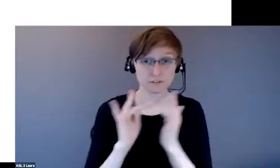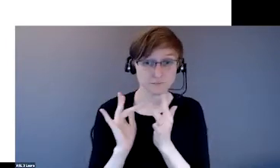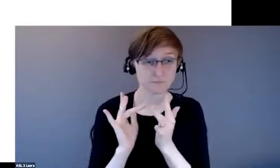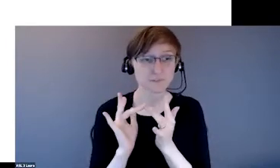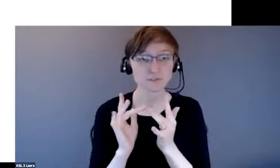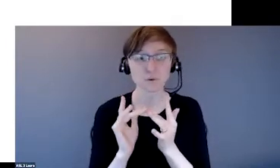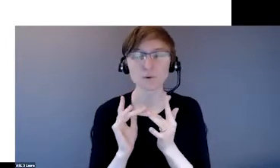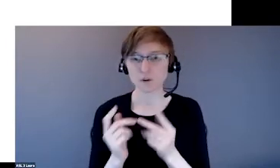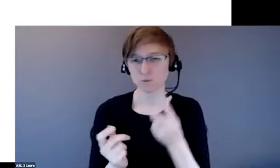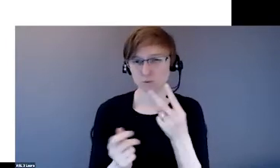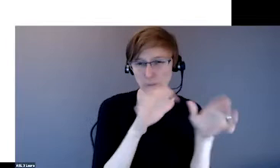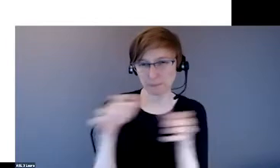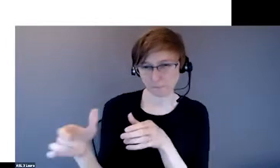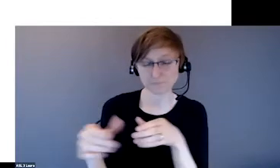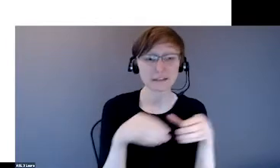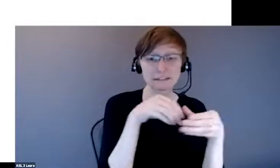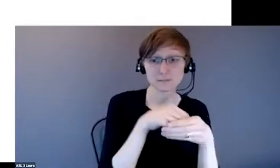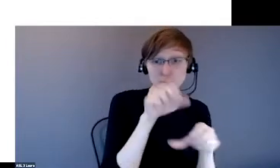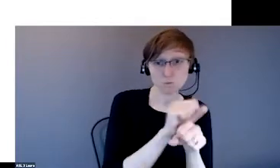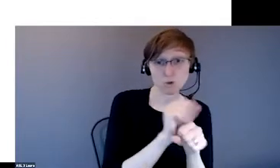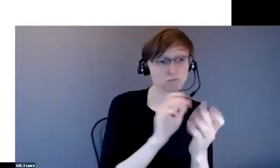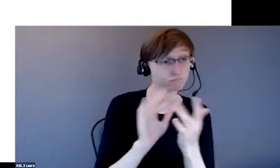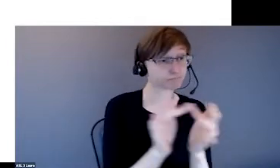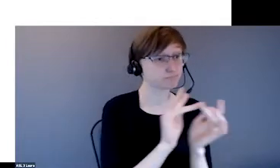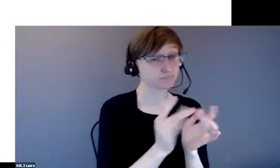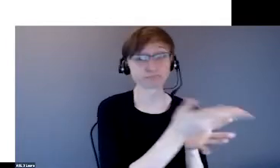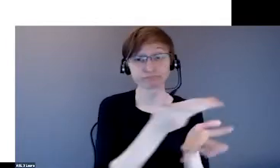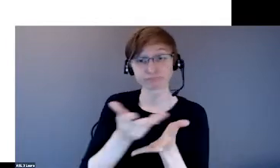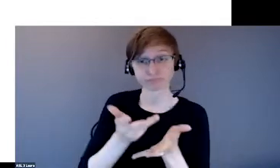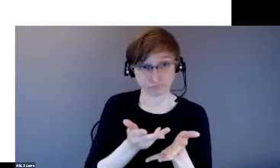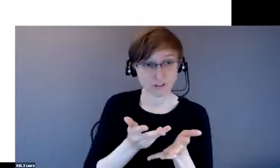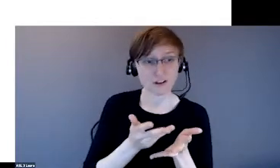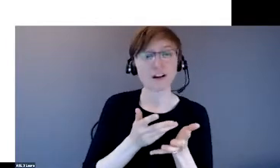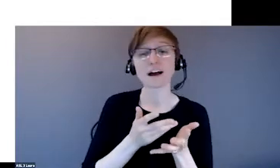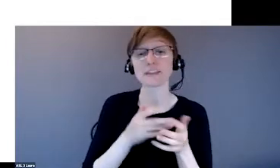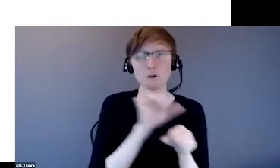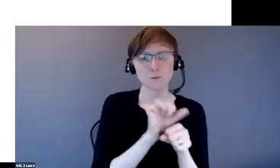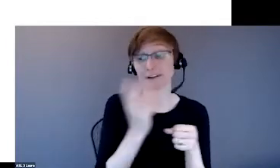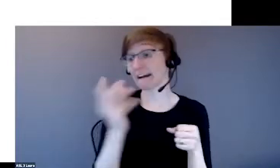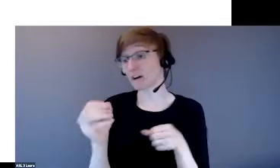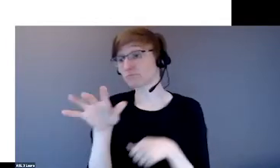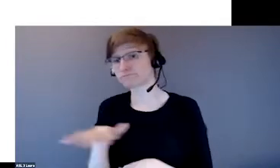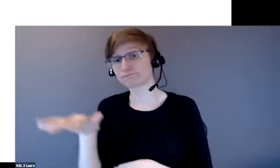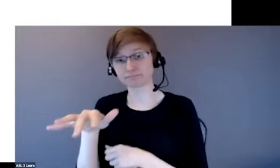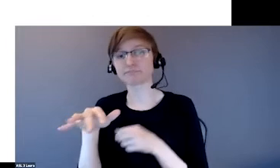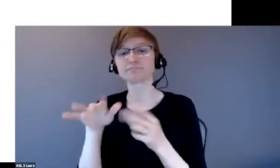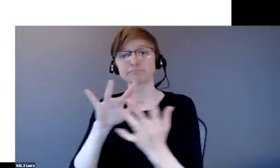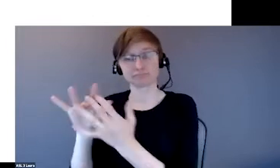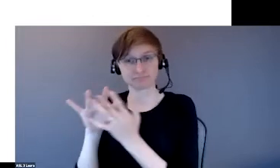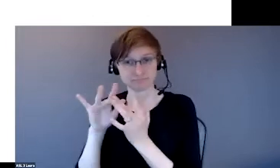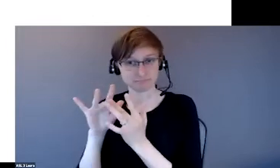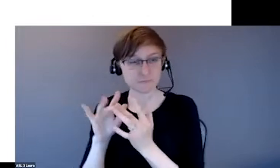and those external to the workplace. The internal ones are really important and probably very important, especially to our